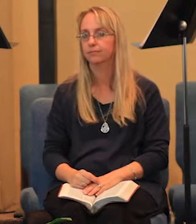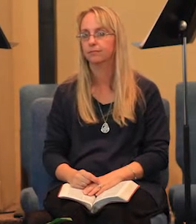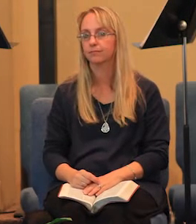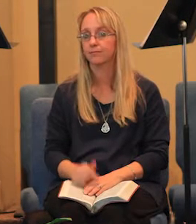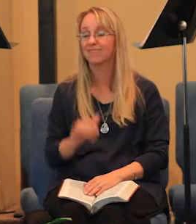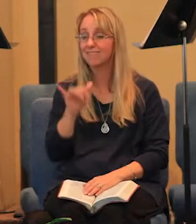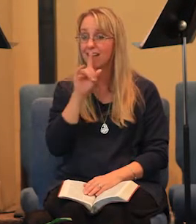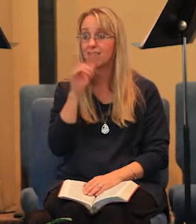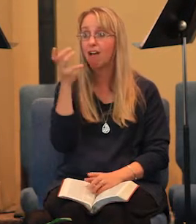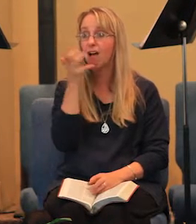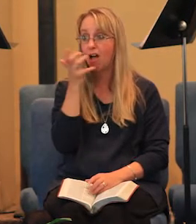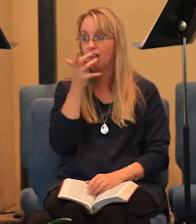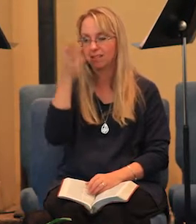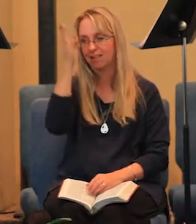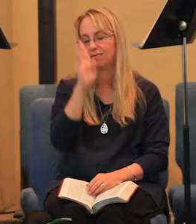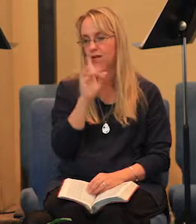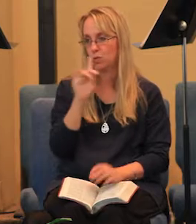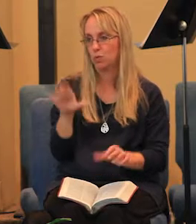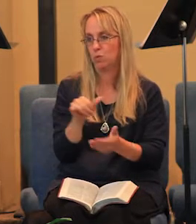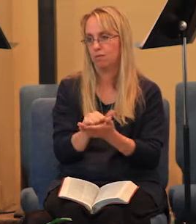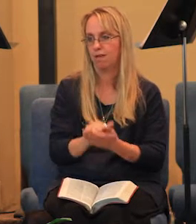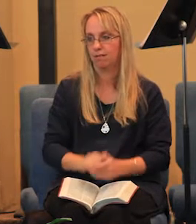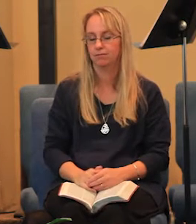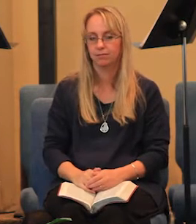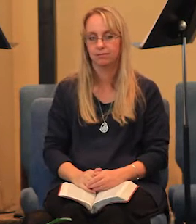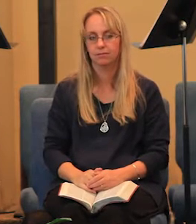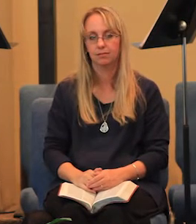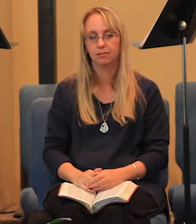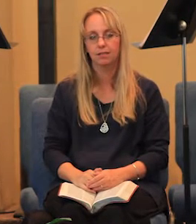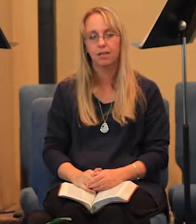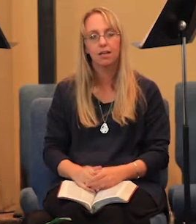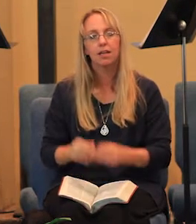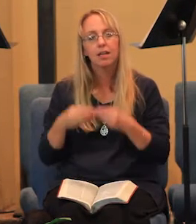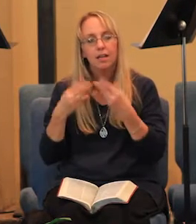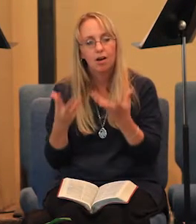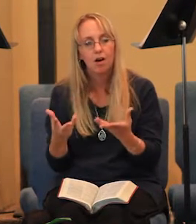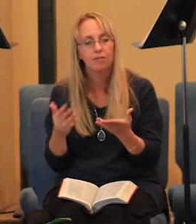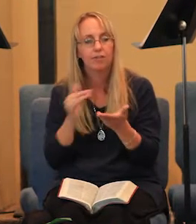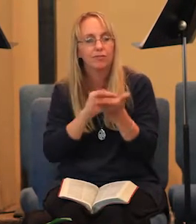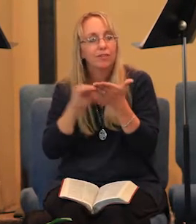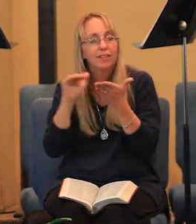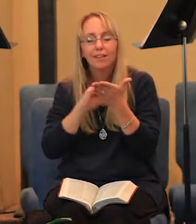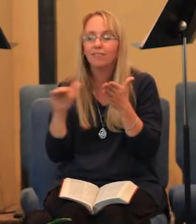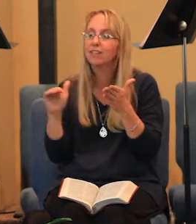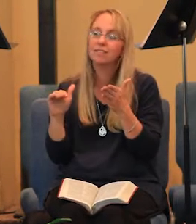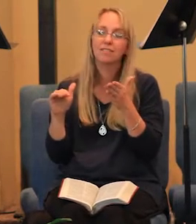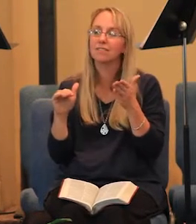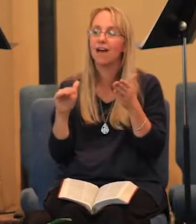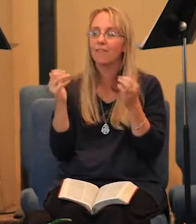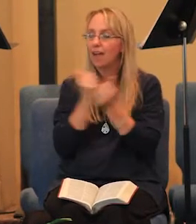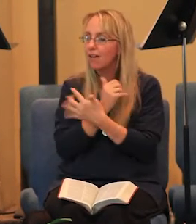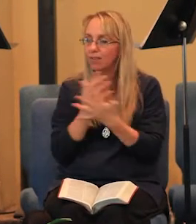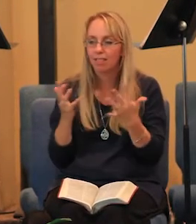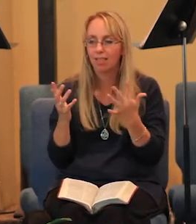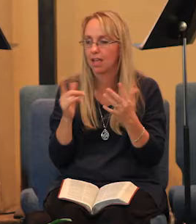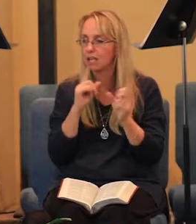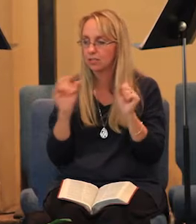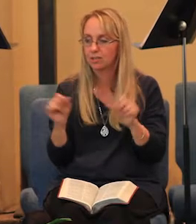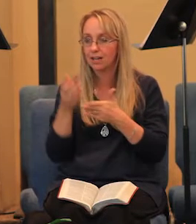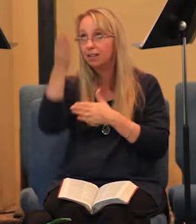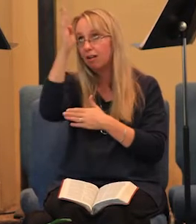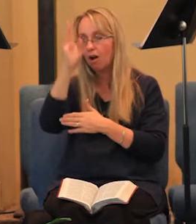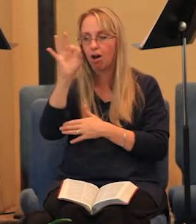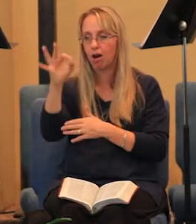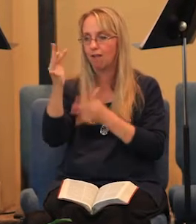I think that's awesome that God would do that. So he offers forgiveness to everyone who would turn to him because he's faithful to his plan. He's the God